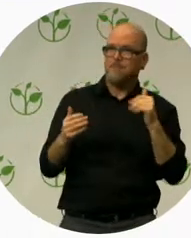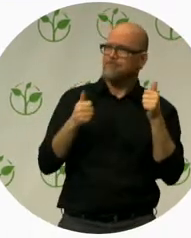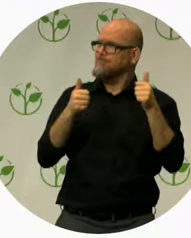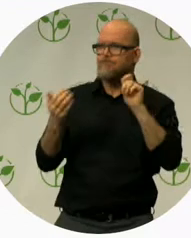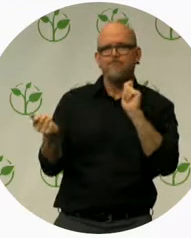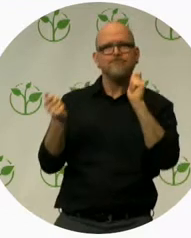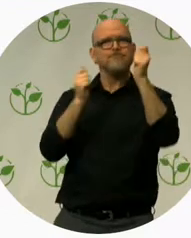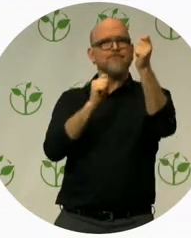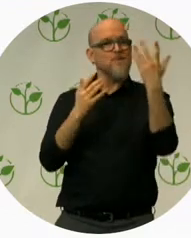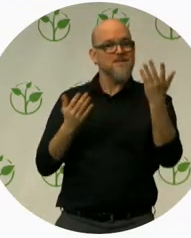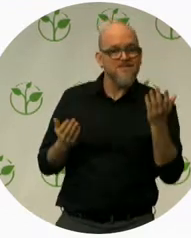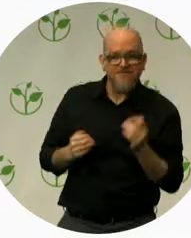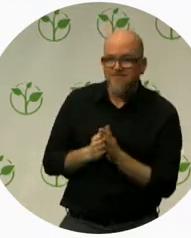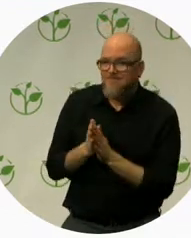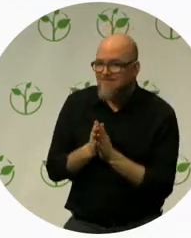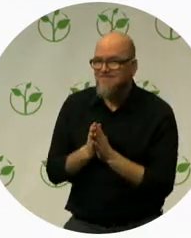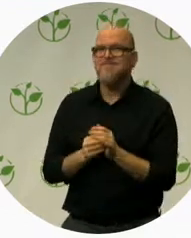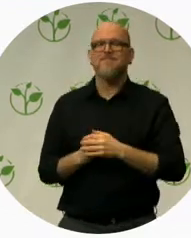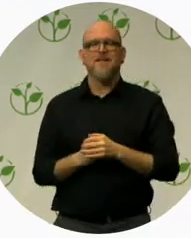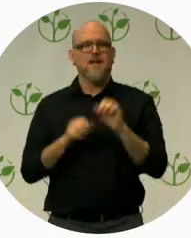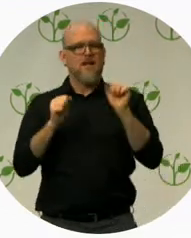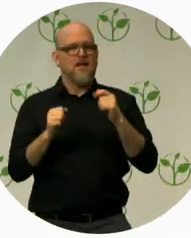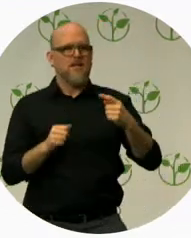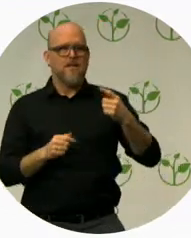So how are we going to make the most of it?